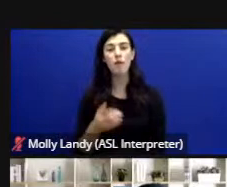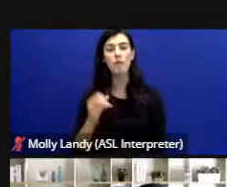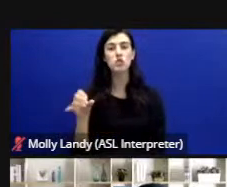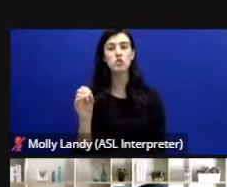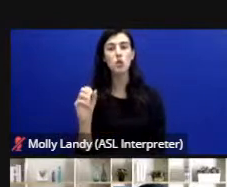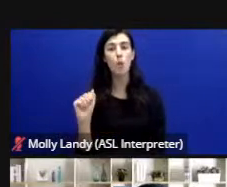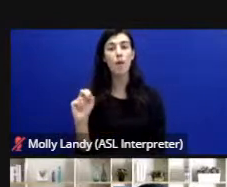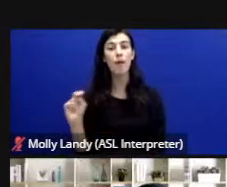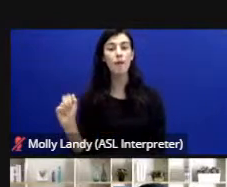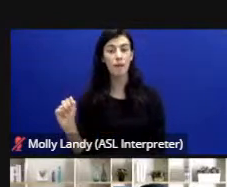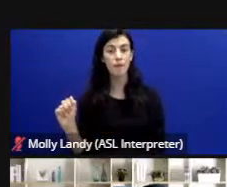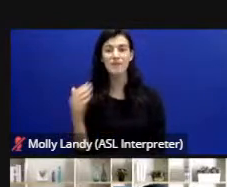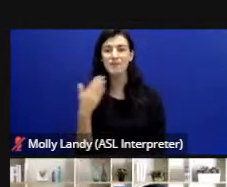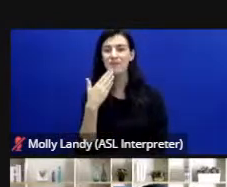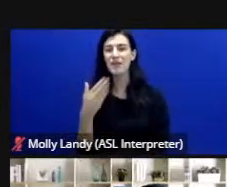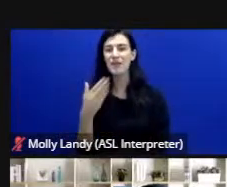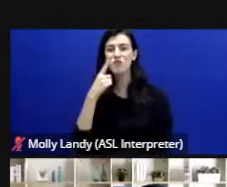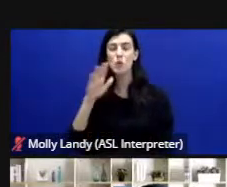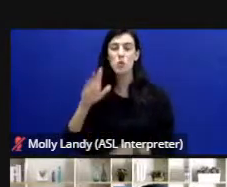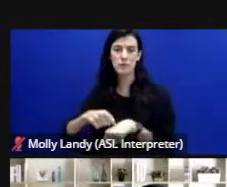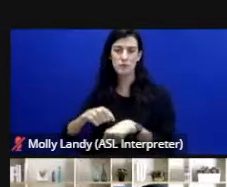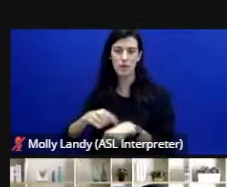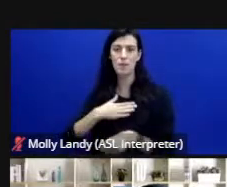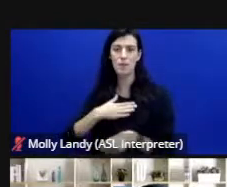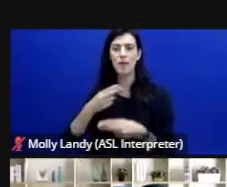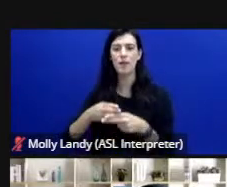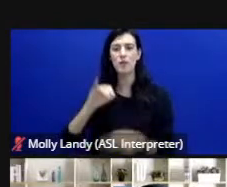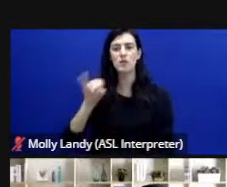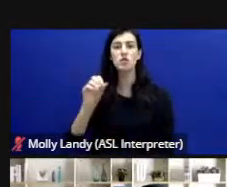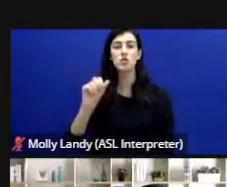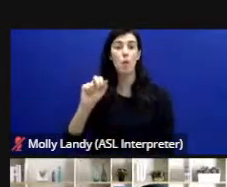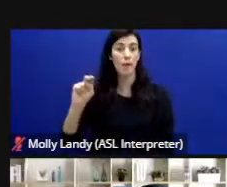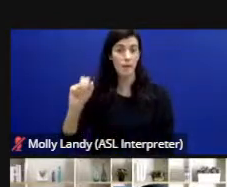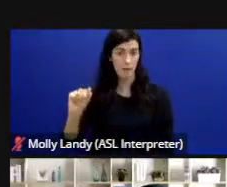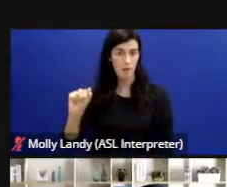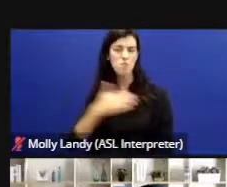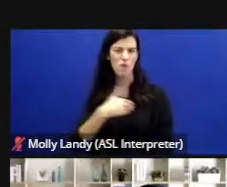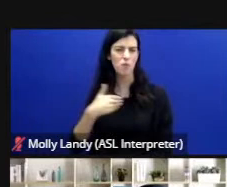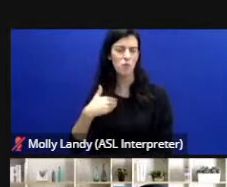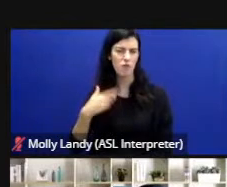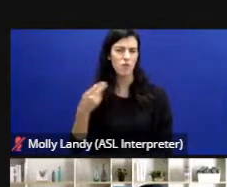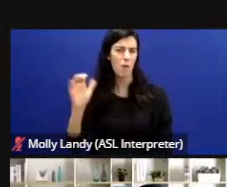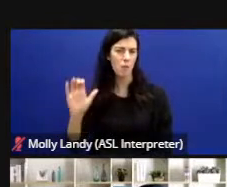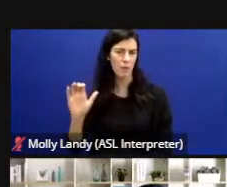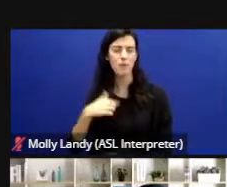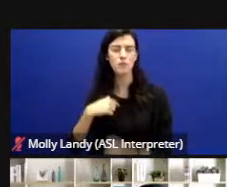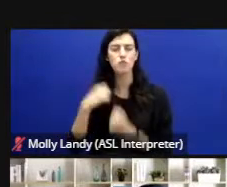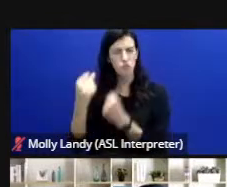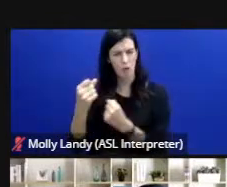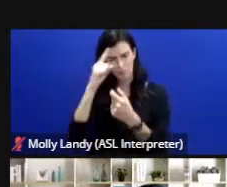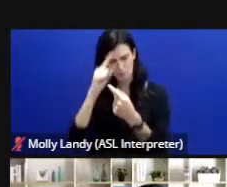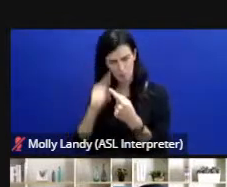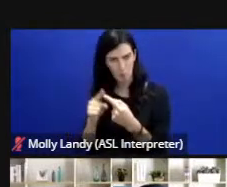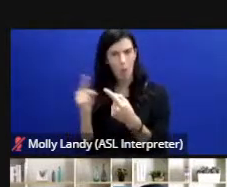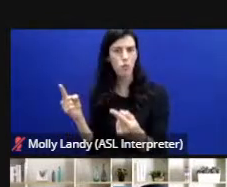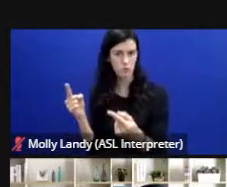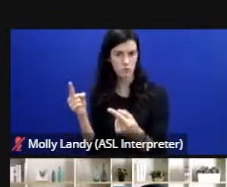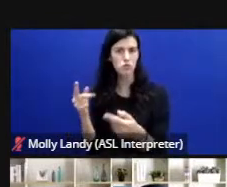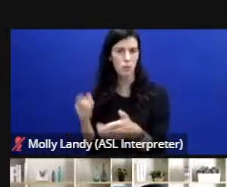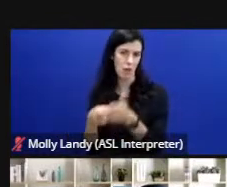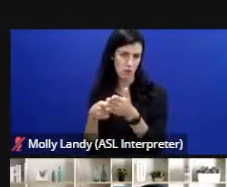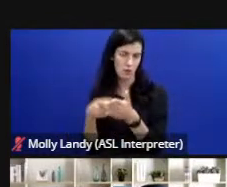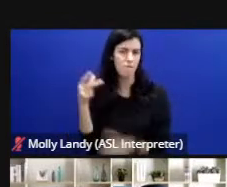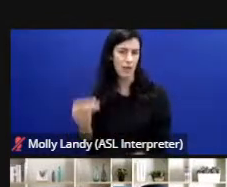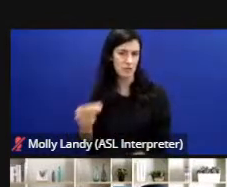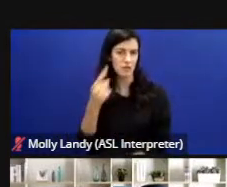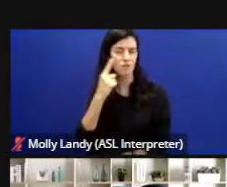Joanna. Thank you for your time. My name is Joanna Solis. I am a member of the public. I am strongly opposed against mandating the vaccine for